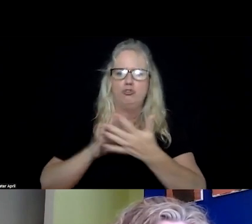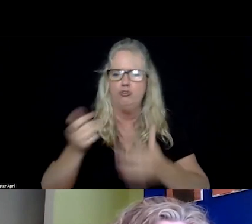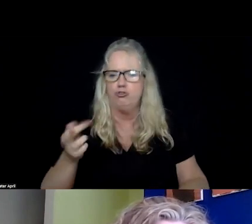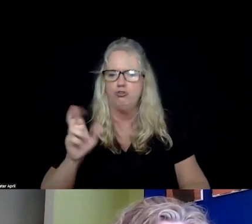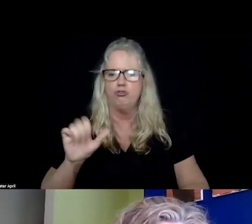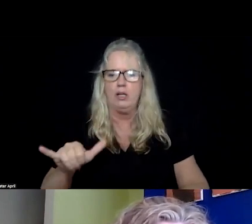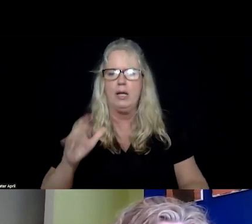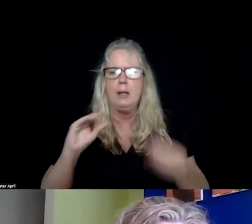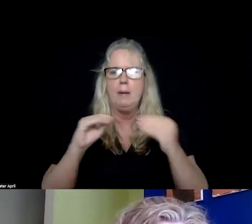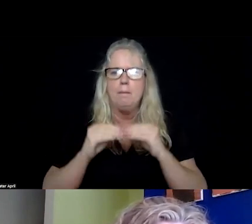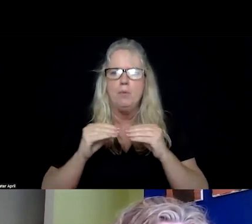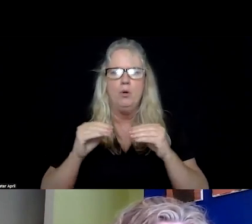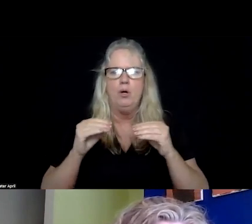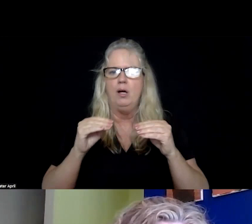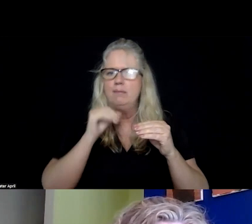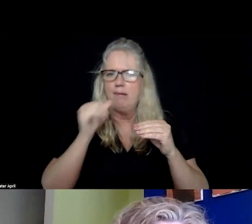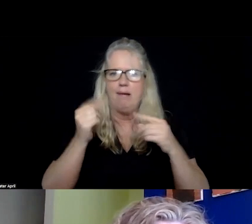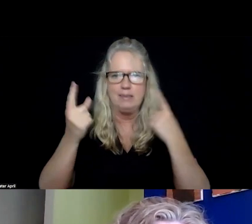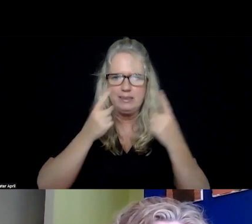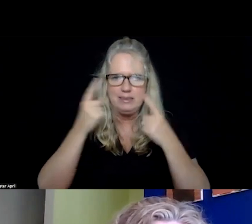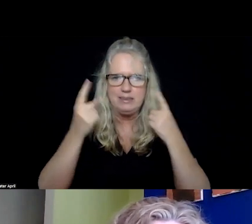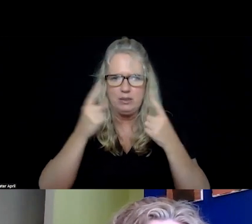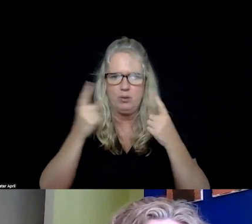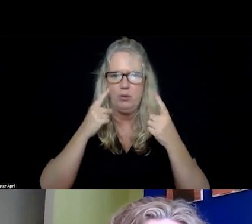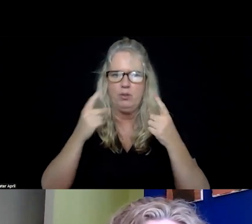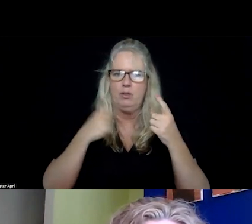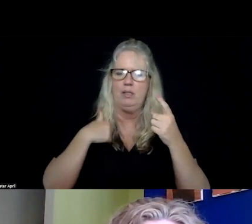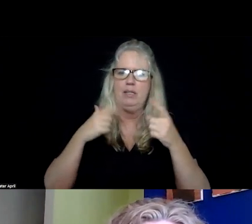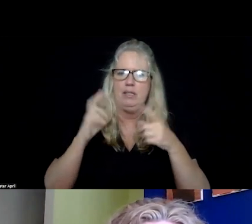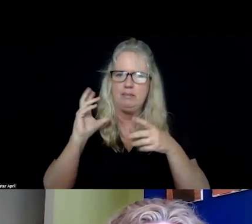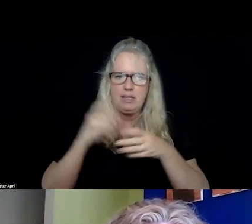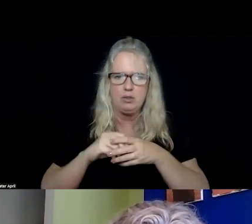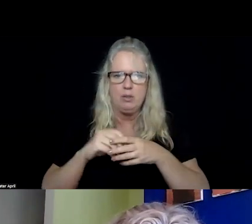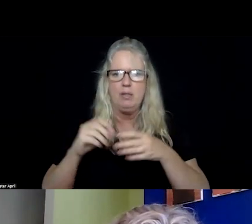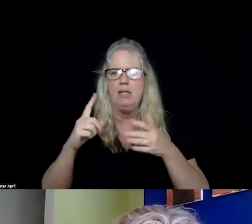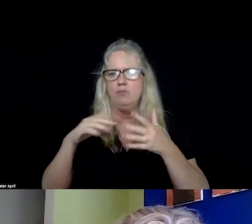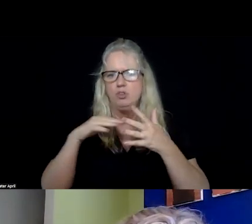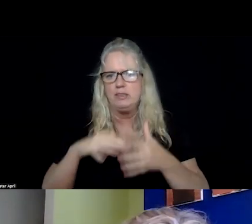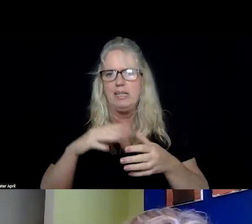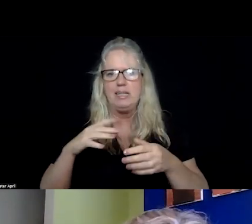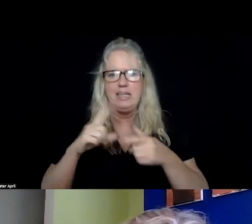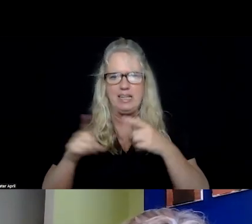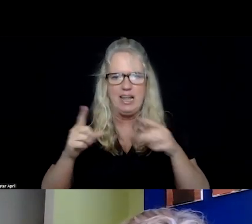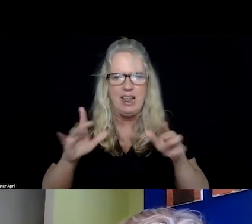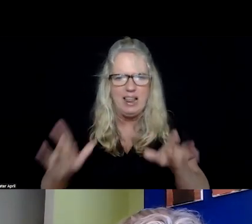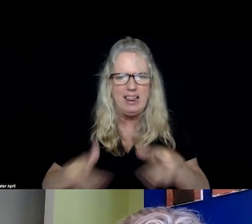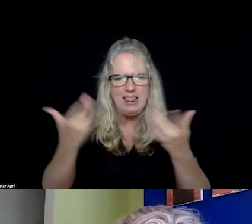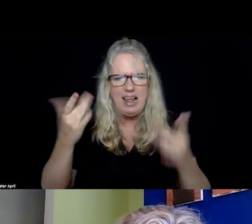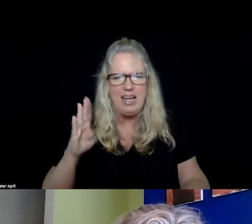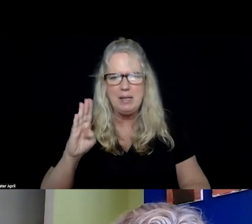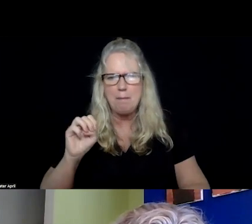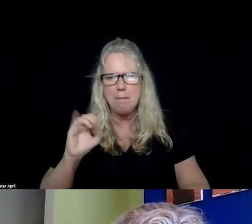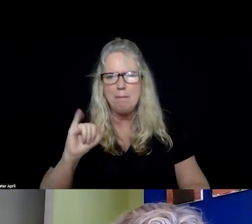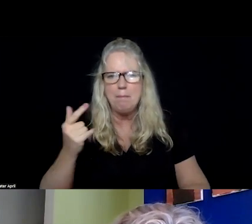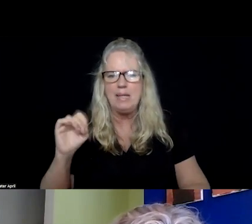the non-considered and excludes appropriations and study bills. And then kind of this light beige, kind of